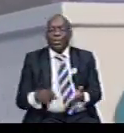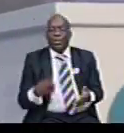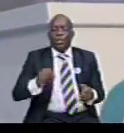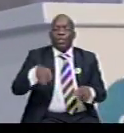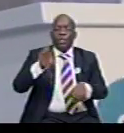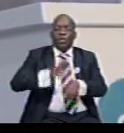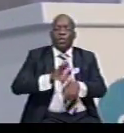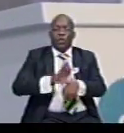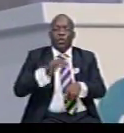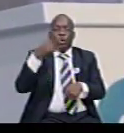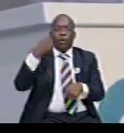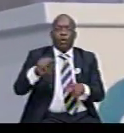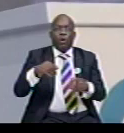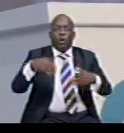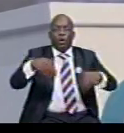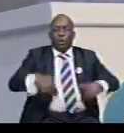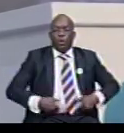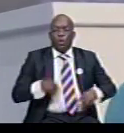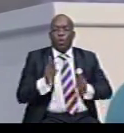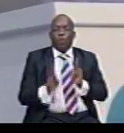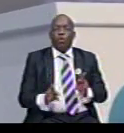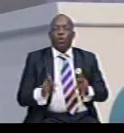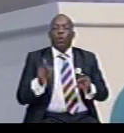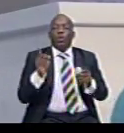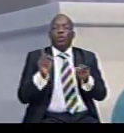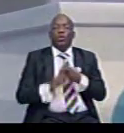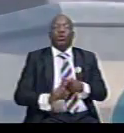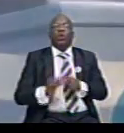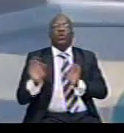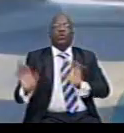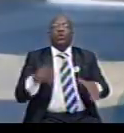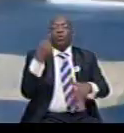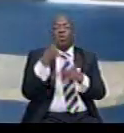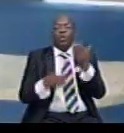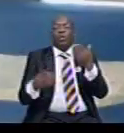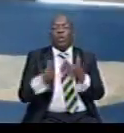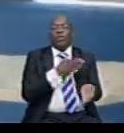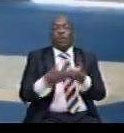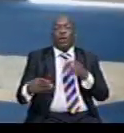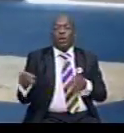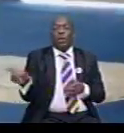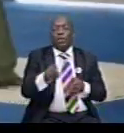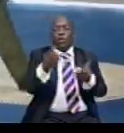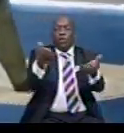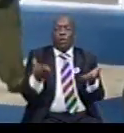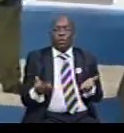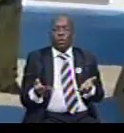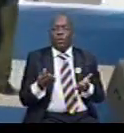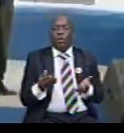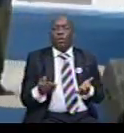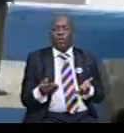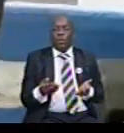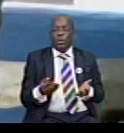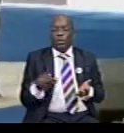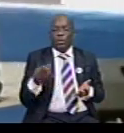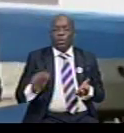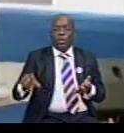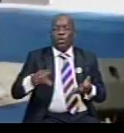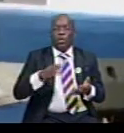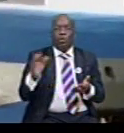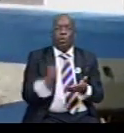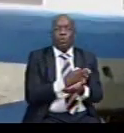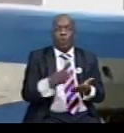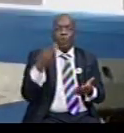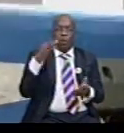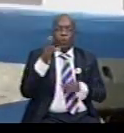to come and let go and release themselves, whatever they need, the music of the world,